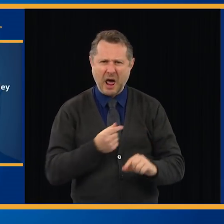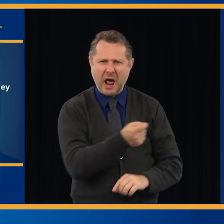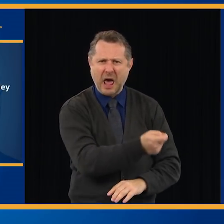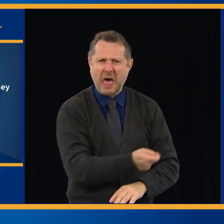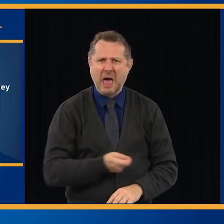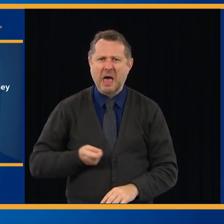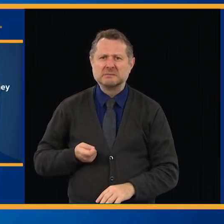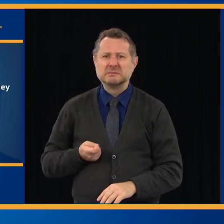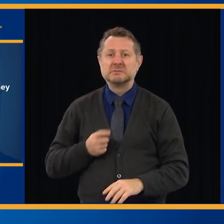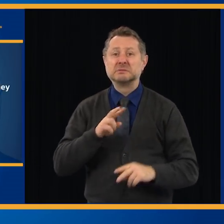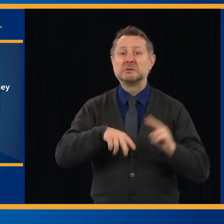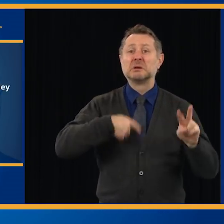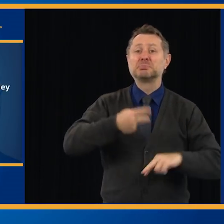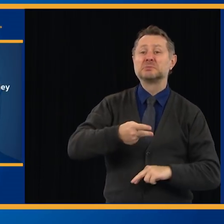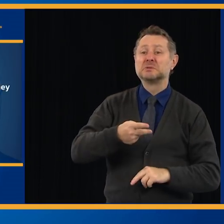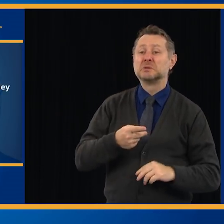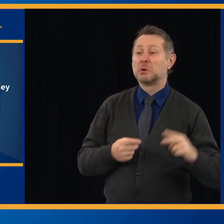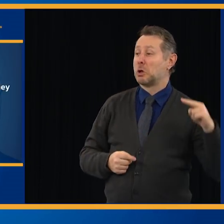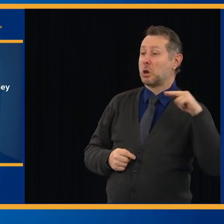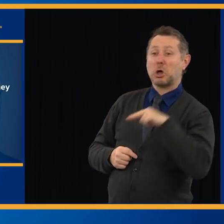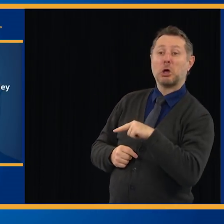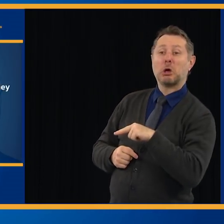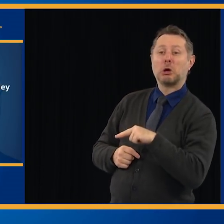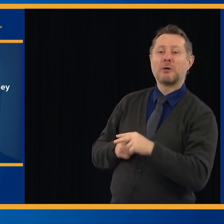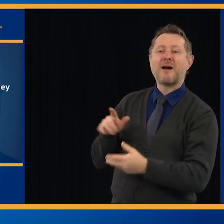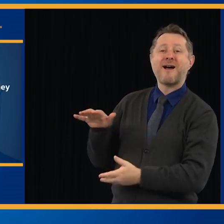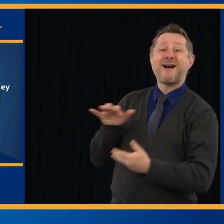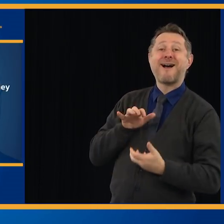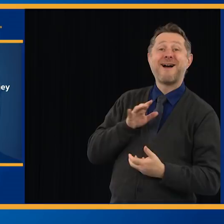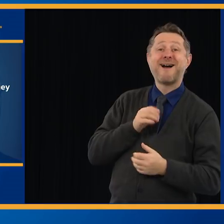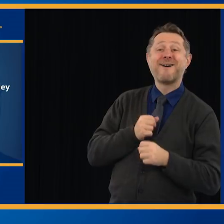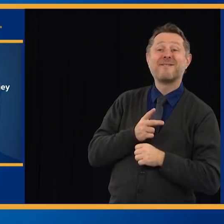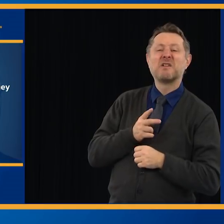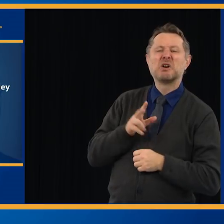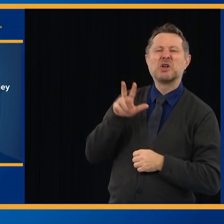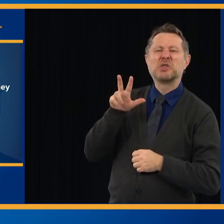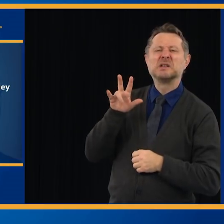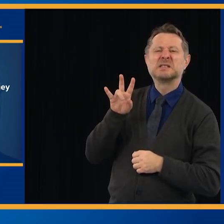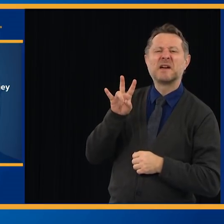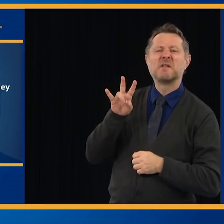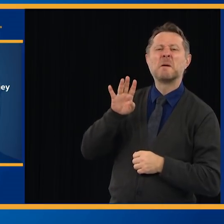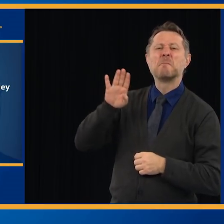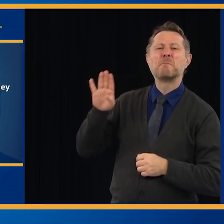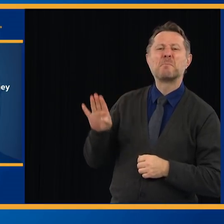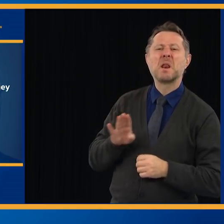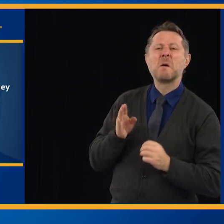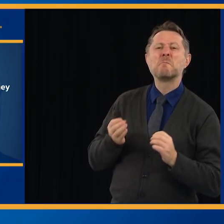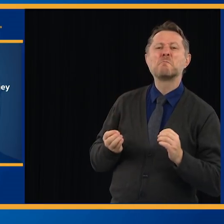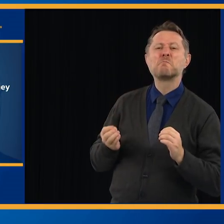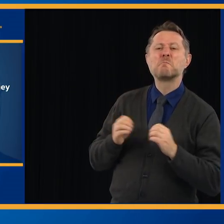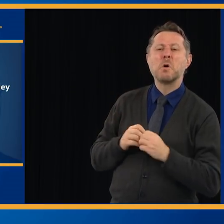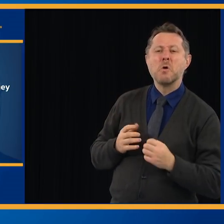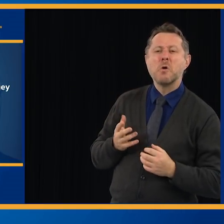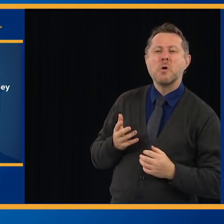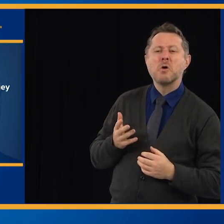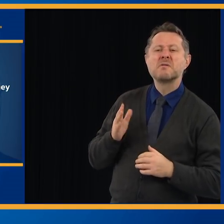they take out every year $37 billion more than they pay to the federal